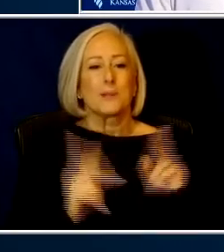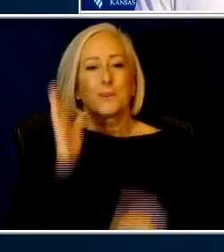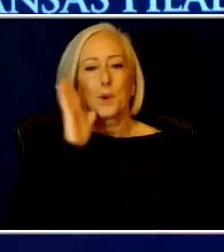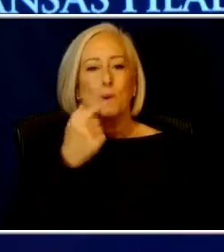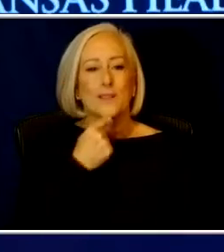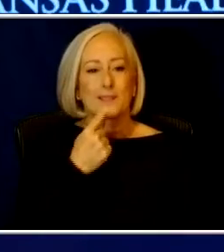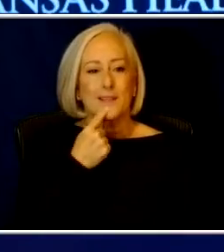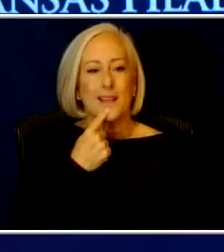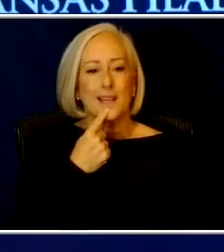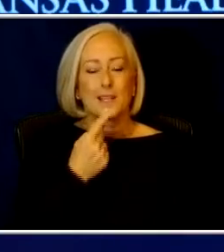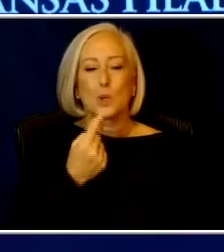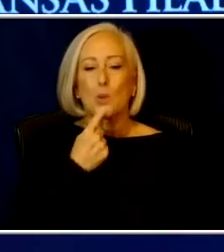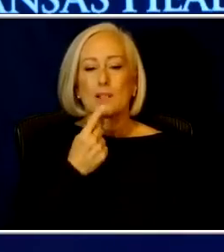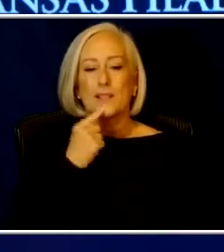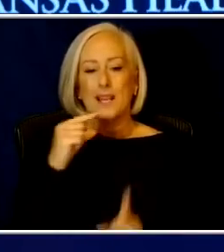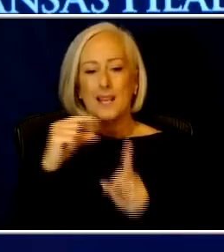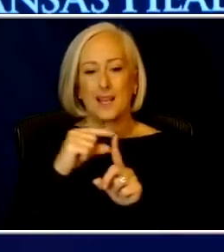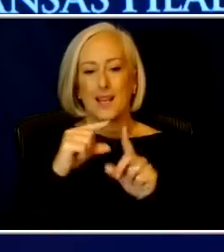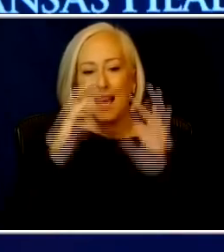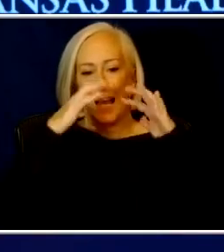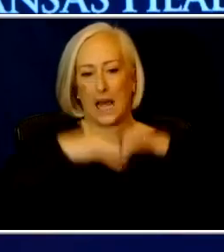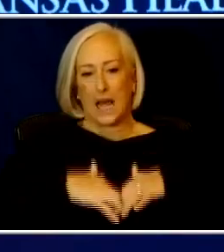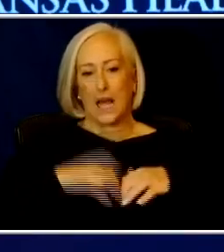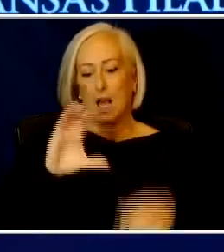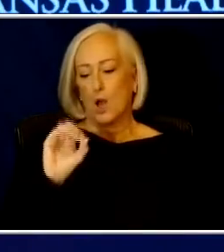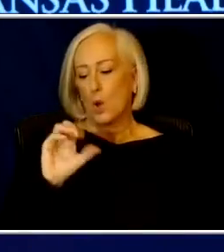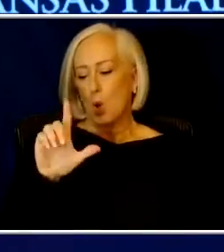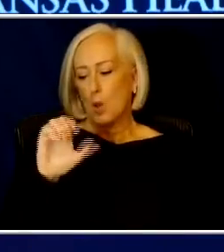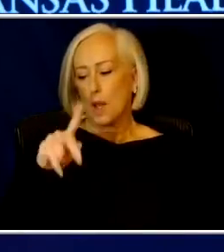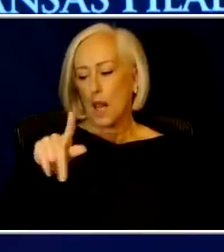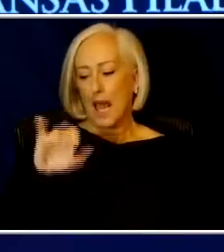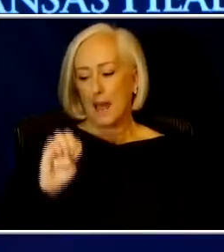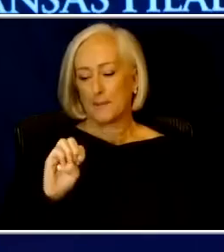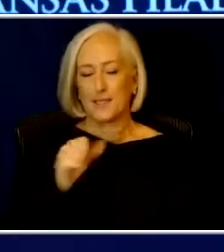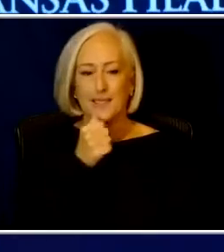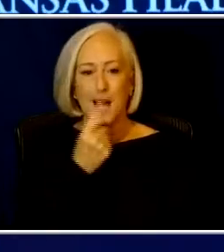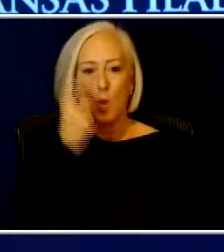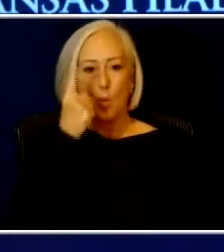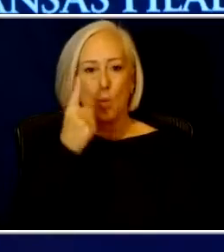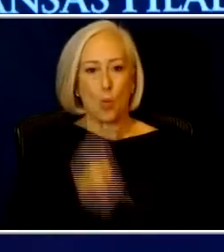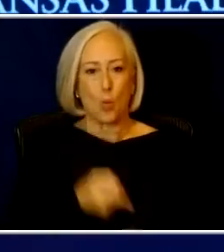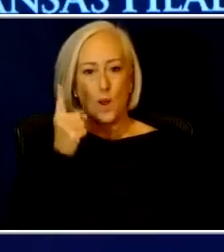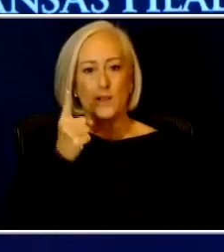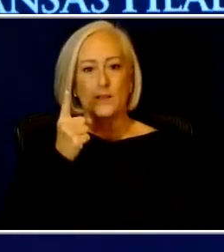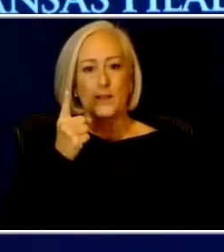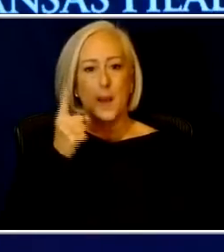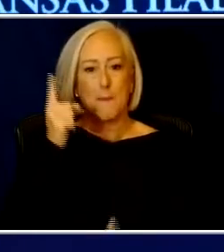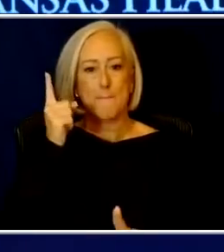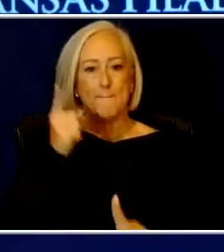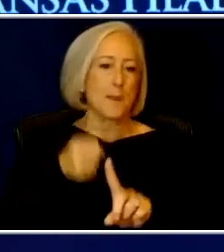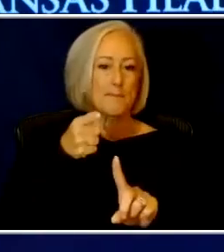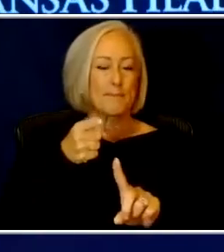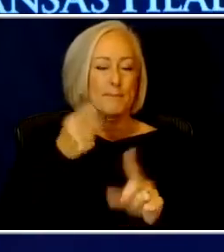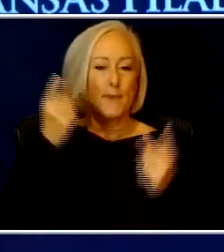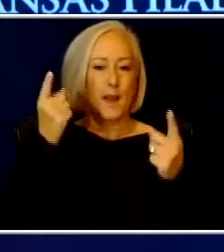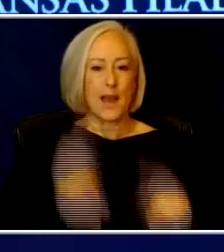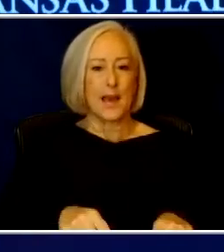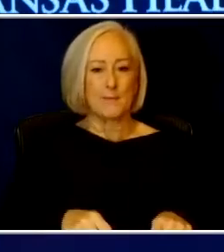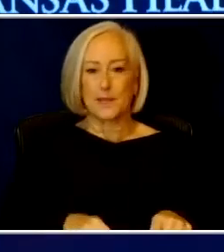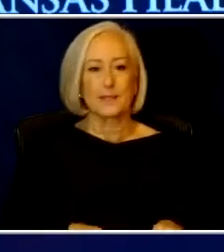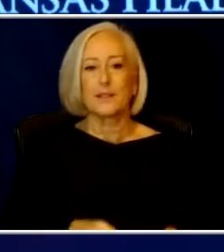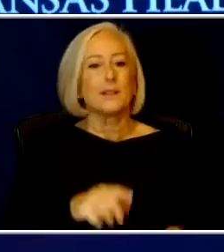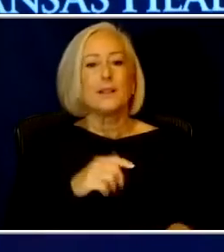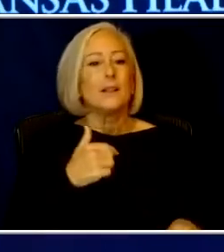Collapse is not a single point in time. It is this process by which things are going from stable, we're taking care, we can get the transfers